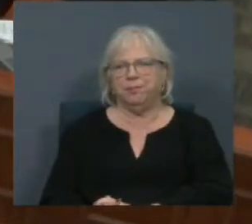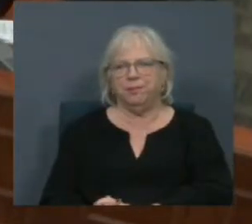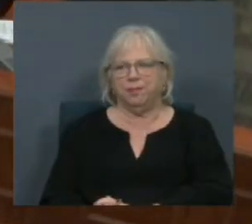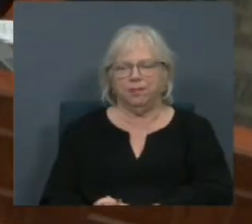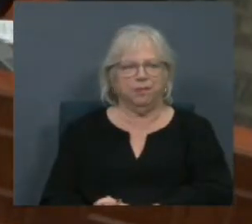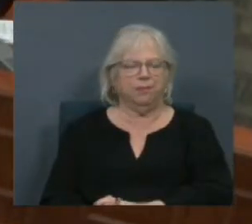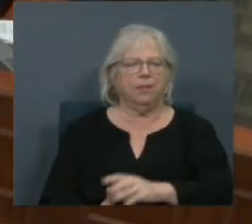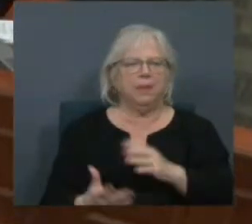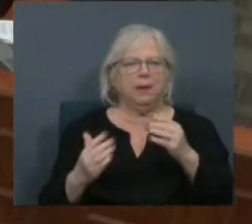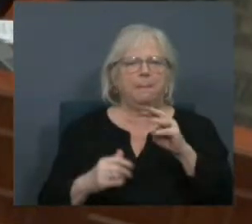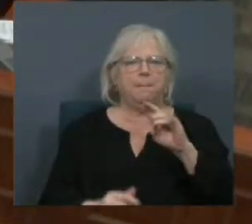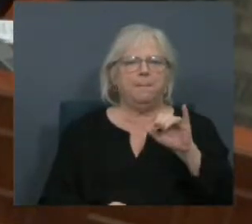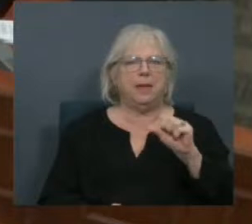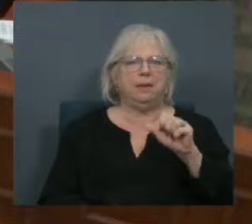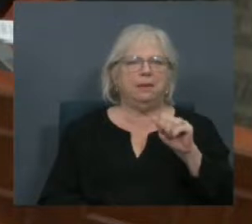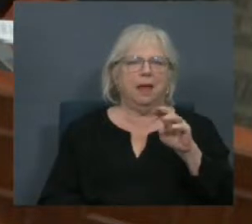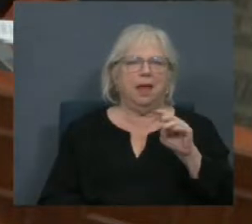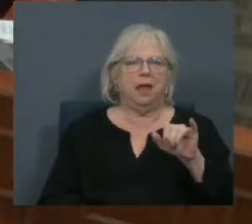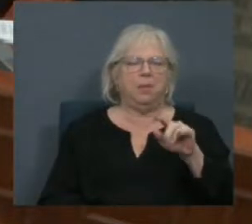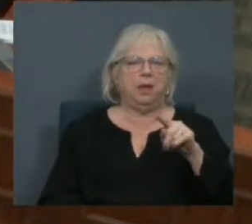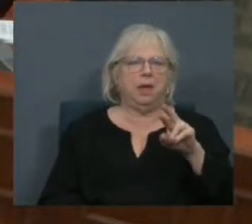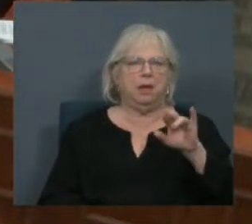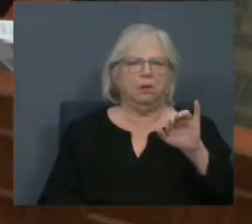Ms. Amy Pritchard.